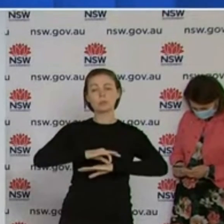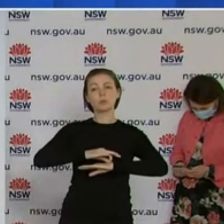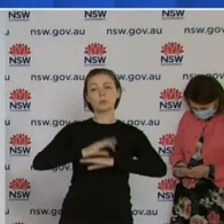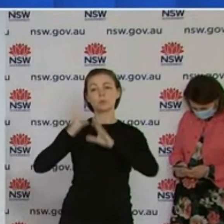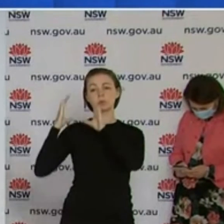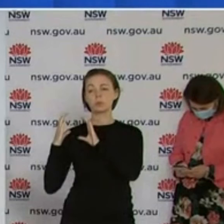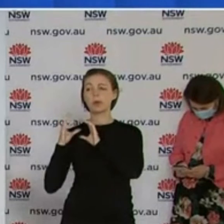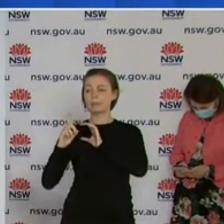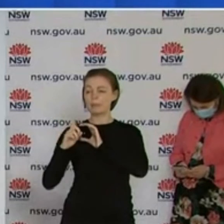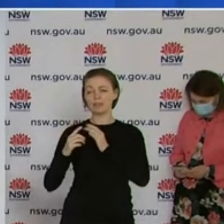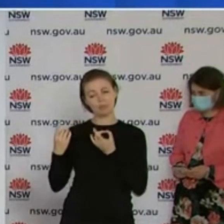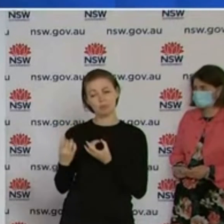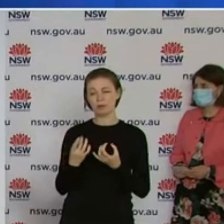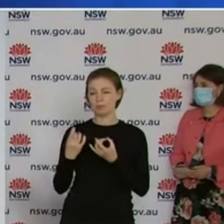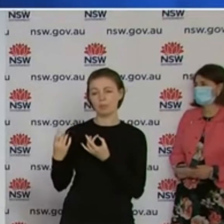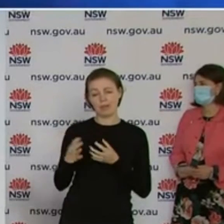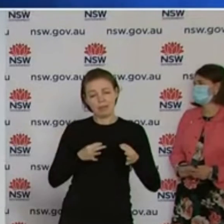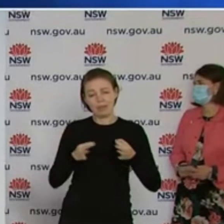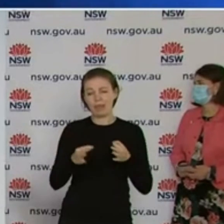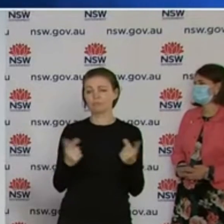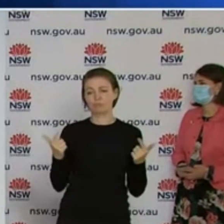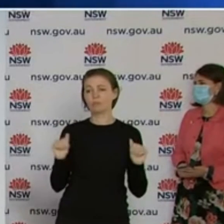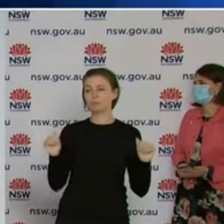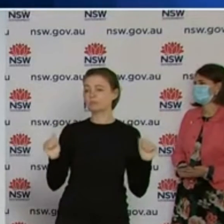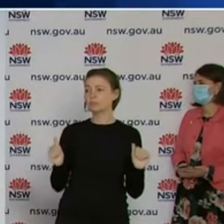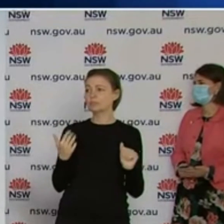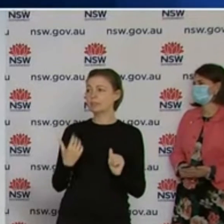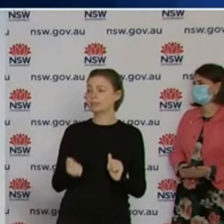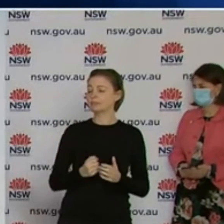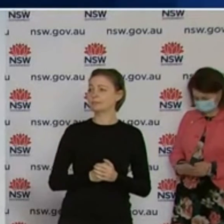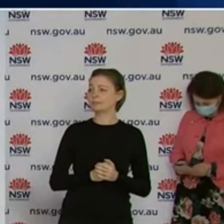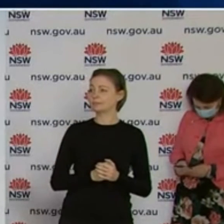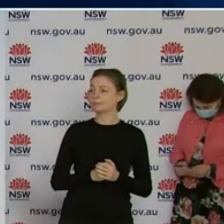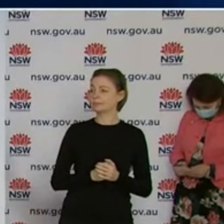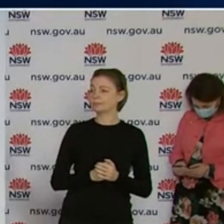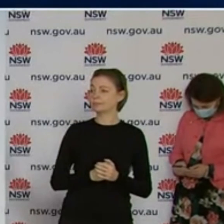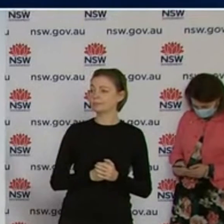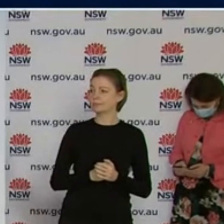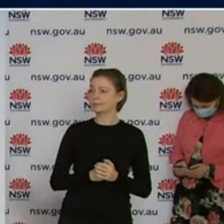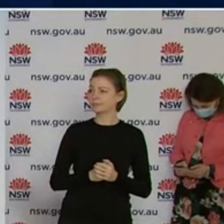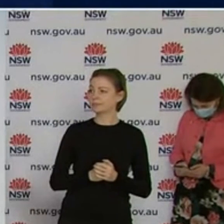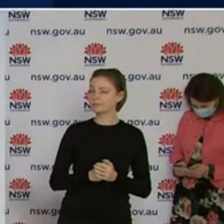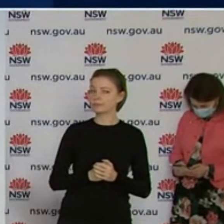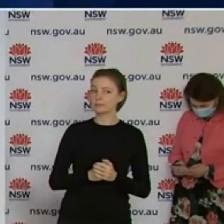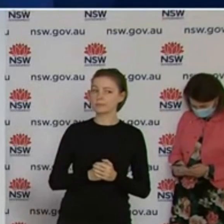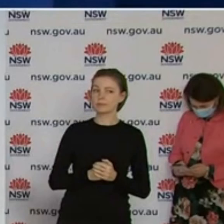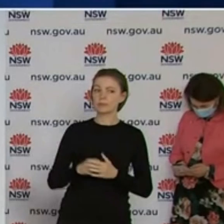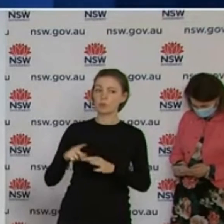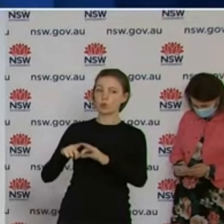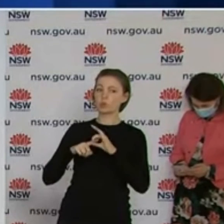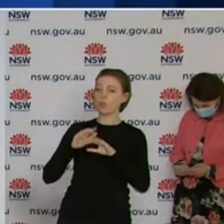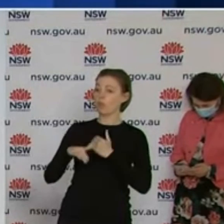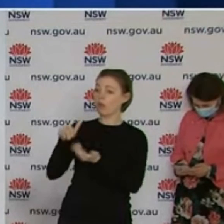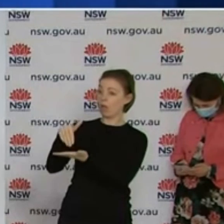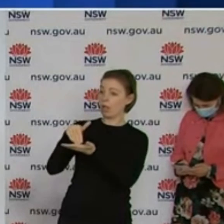to care for people in that way. What about seeking assistance from other states? Is that something that's been ruled out? Or? I'm not across those details, I'm sorry.